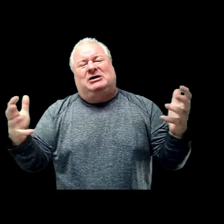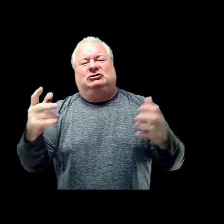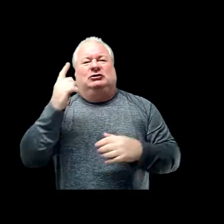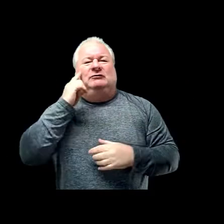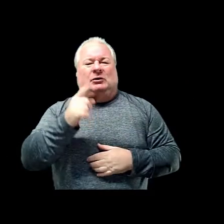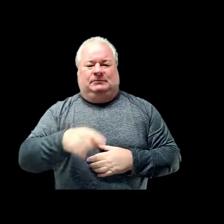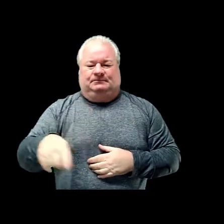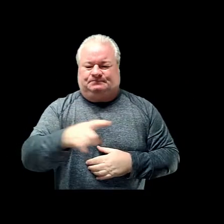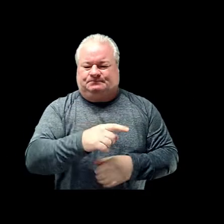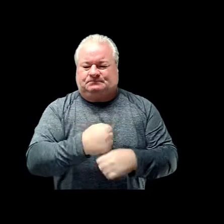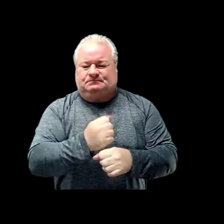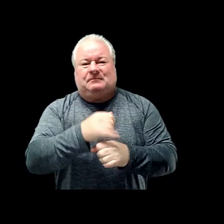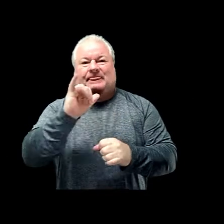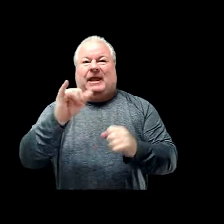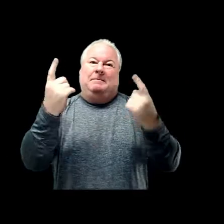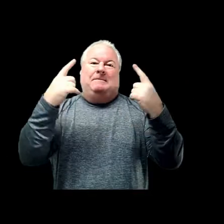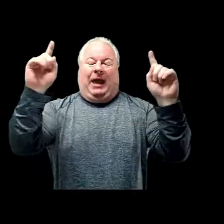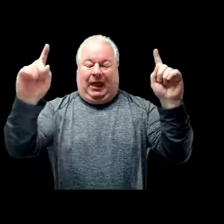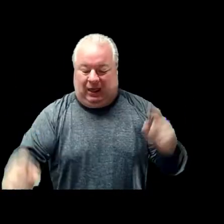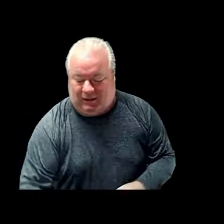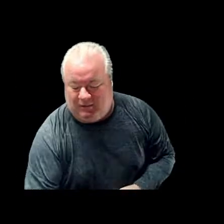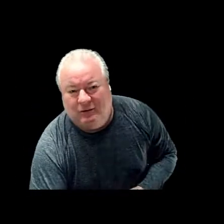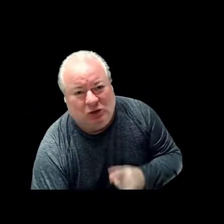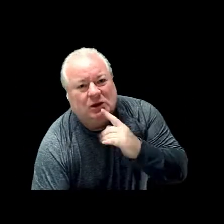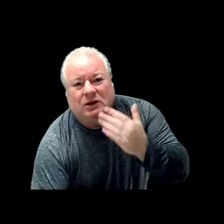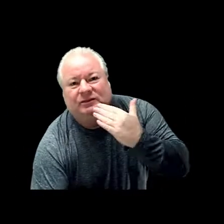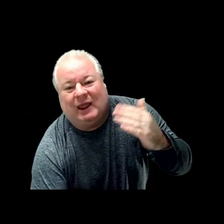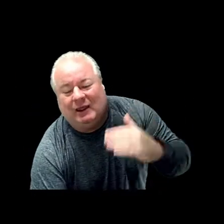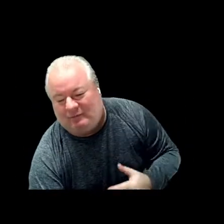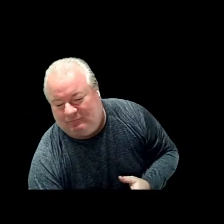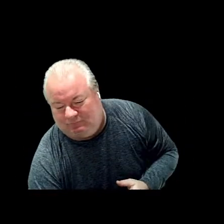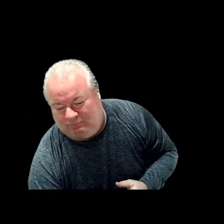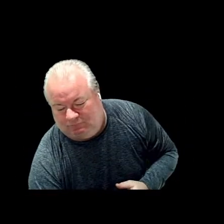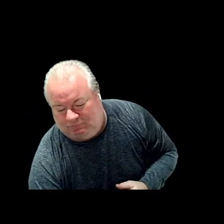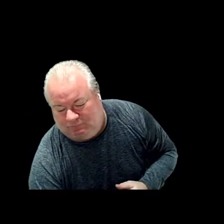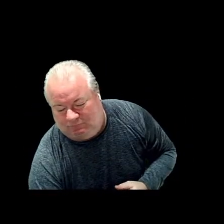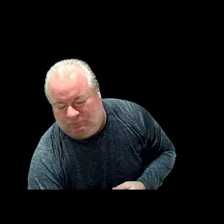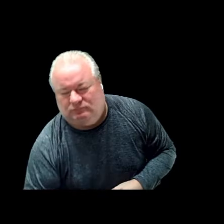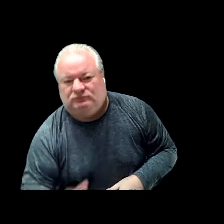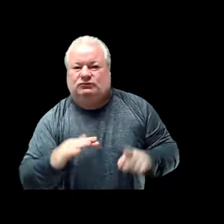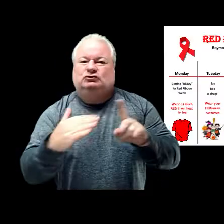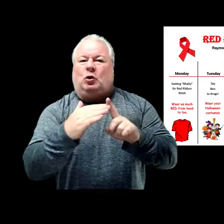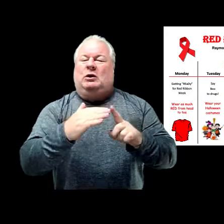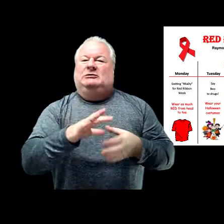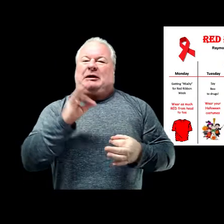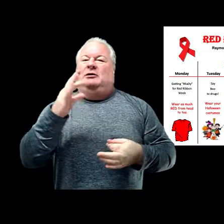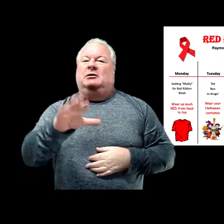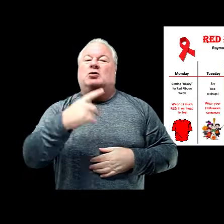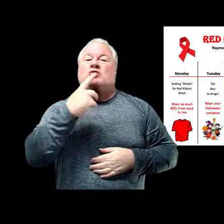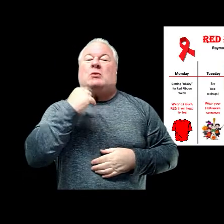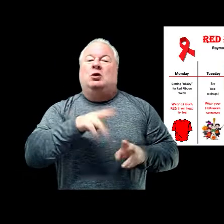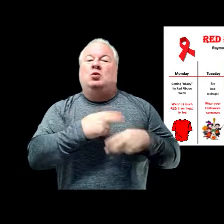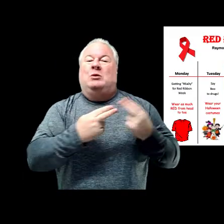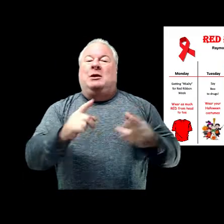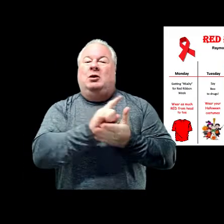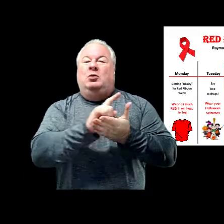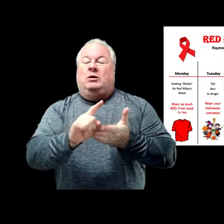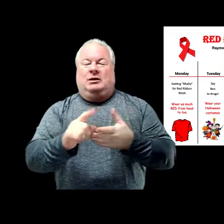much for making this happen. Appreciate your soaring spirit. Red Ribbon